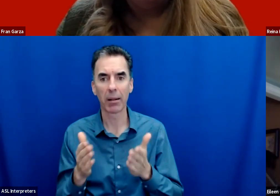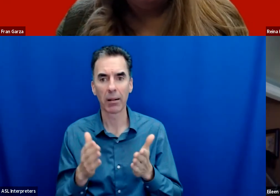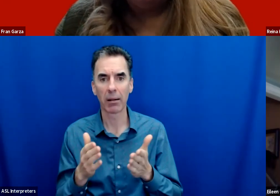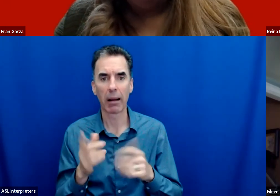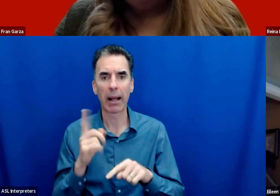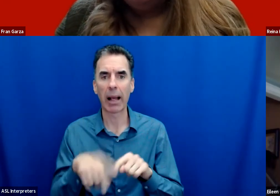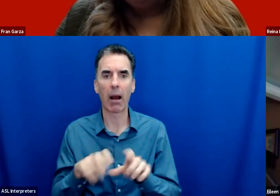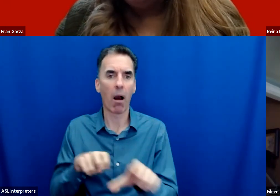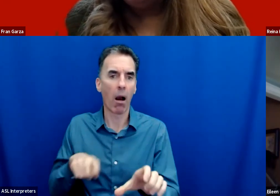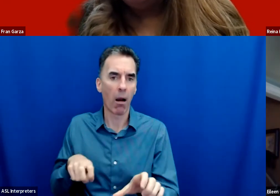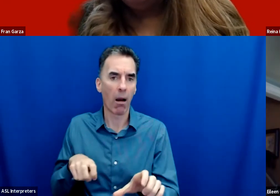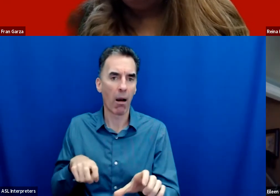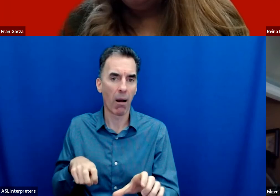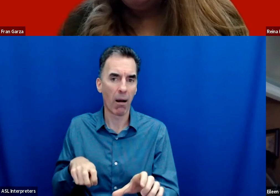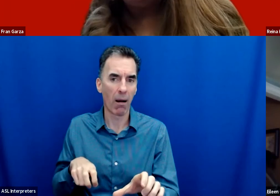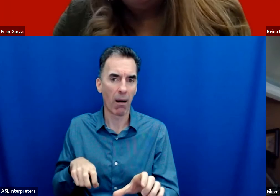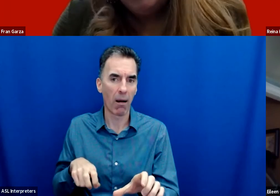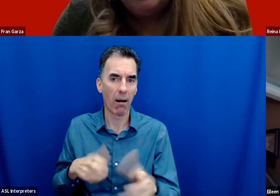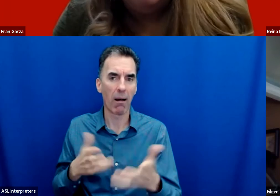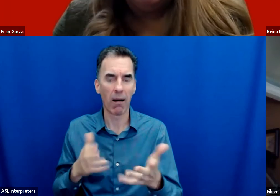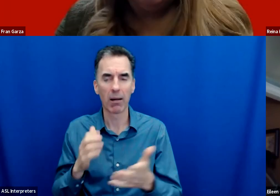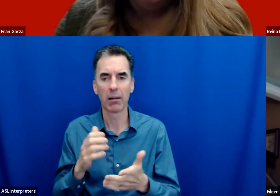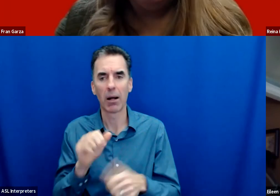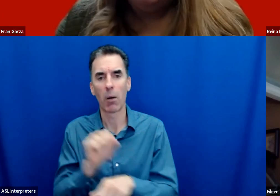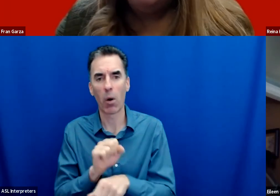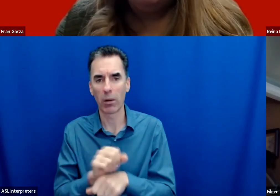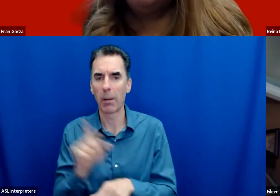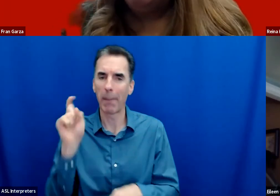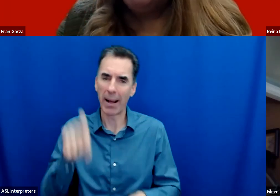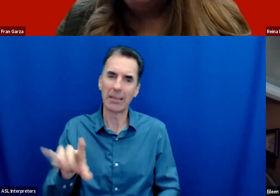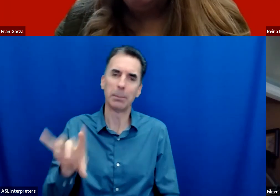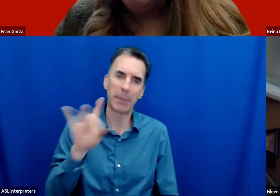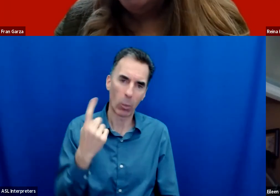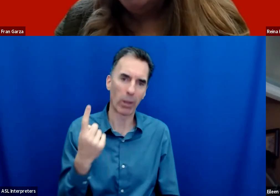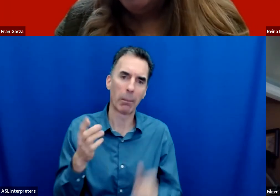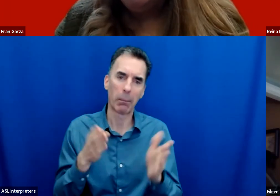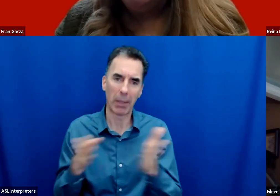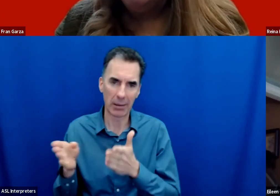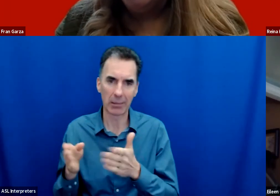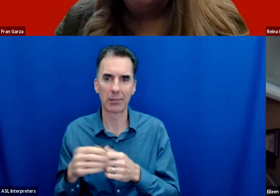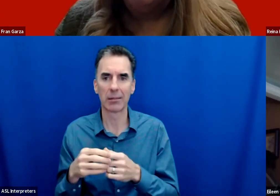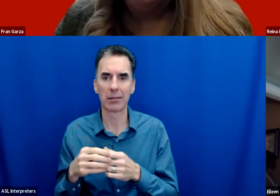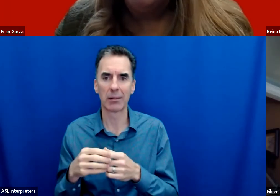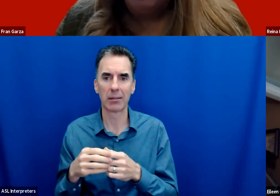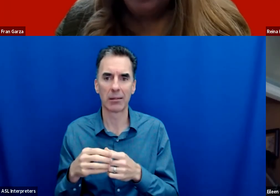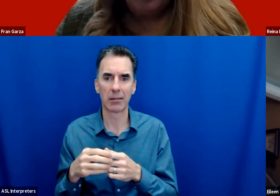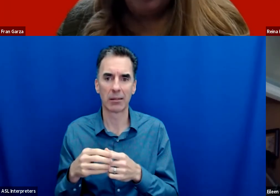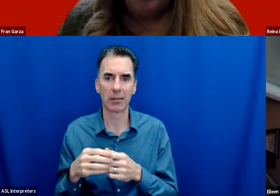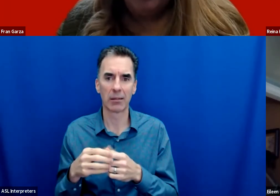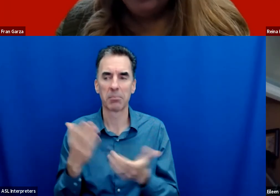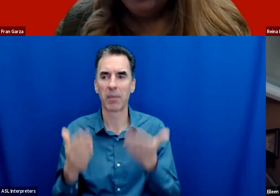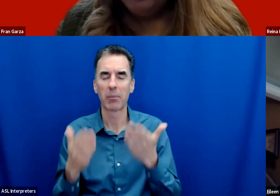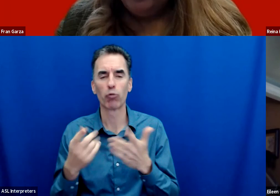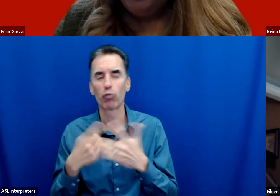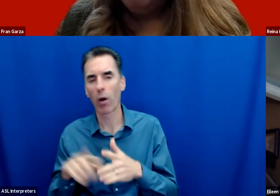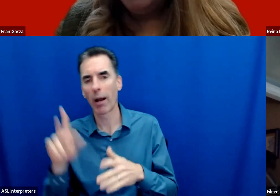out. So employees do have to enroll in a plan, and many times we do see, individuals enroll in the Kaiser